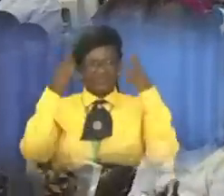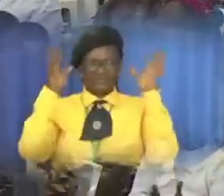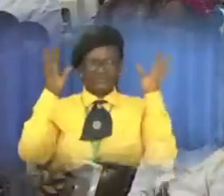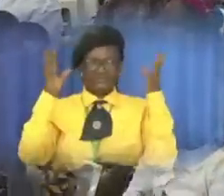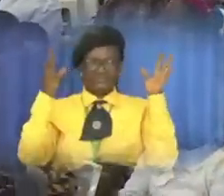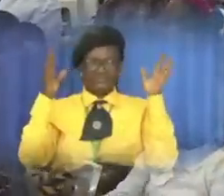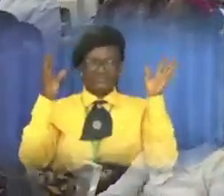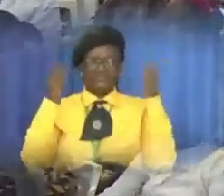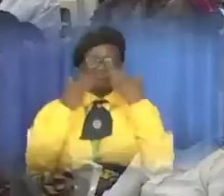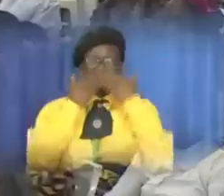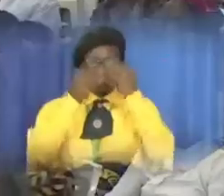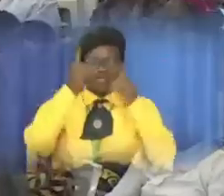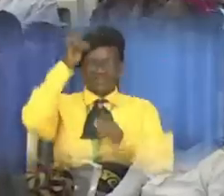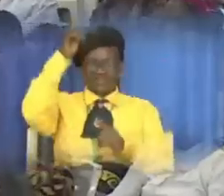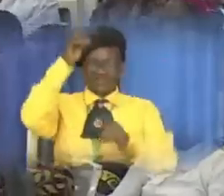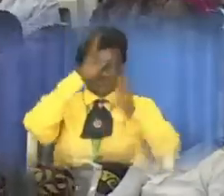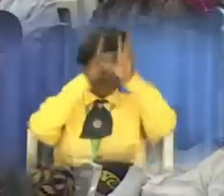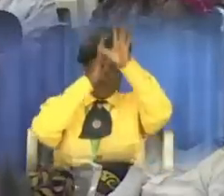Thank you, Father.